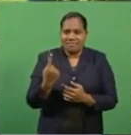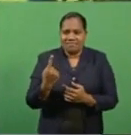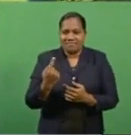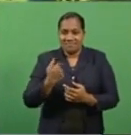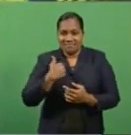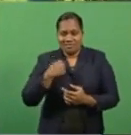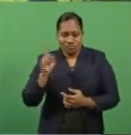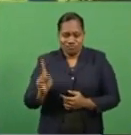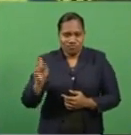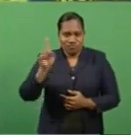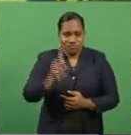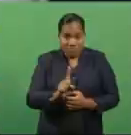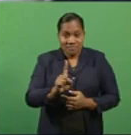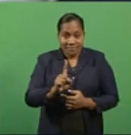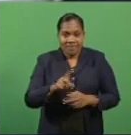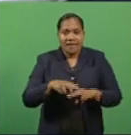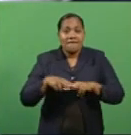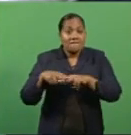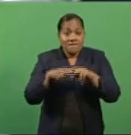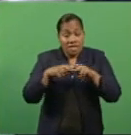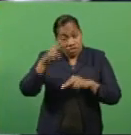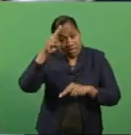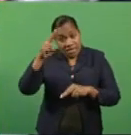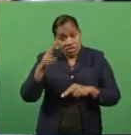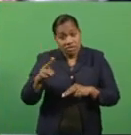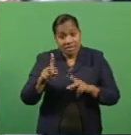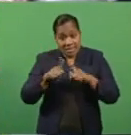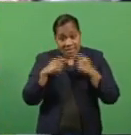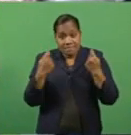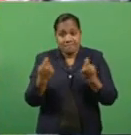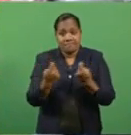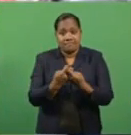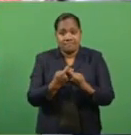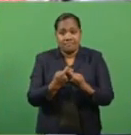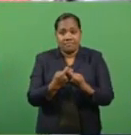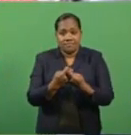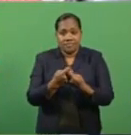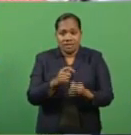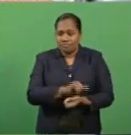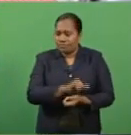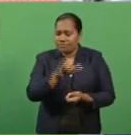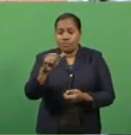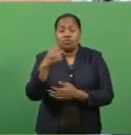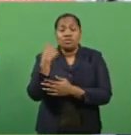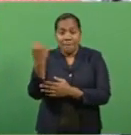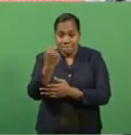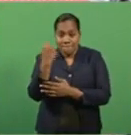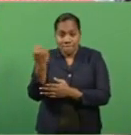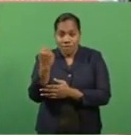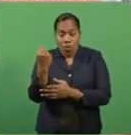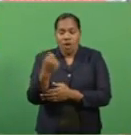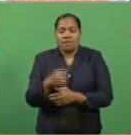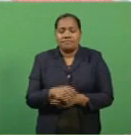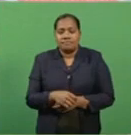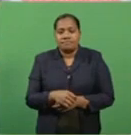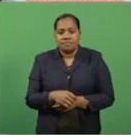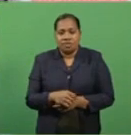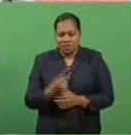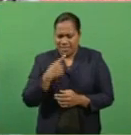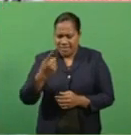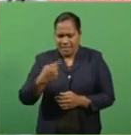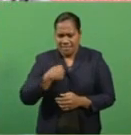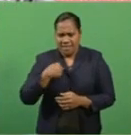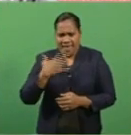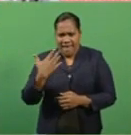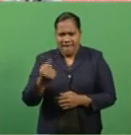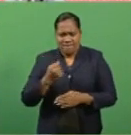The Fiji national team, the Flying Fijians, toured Samoa while I was living there. They told me about a vacancy that would be